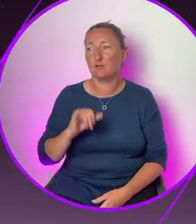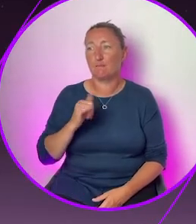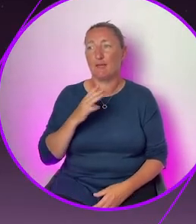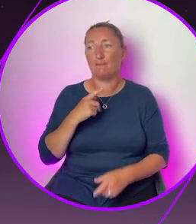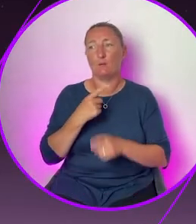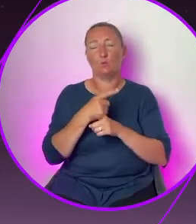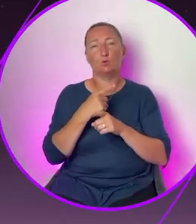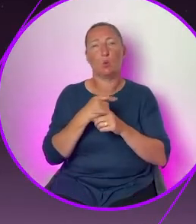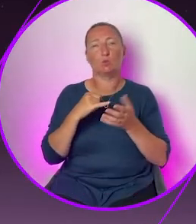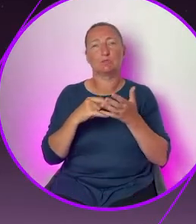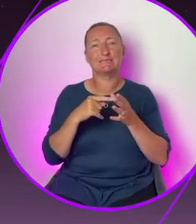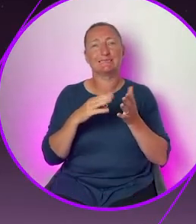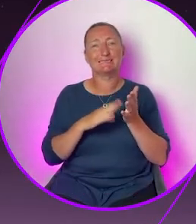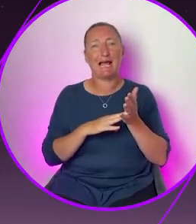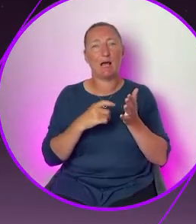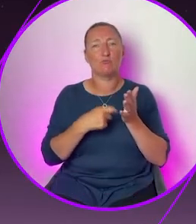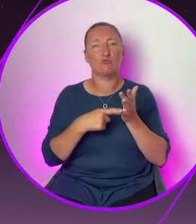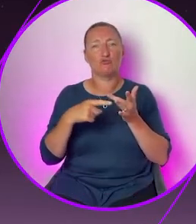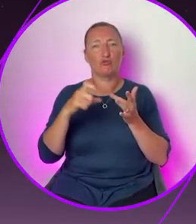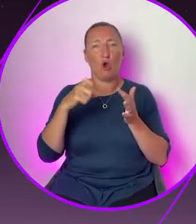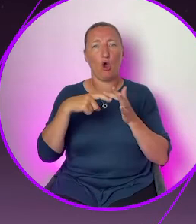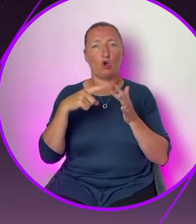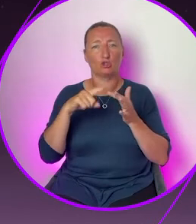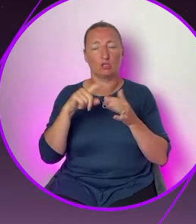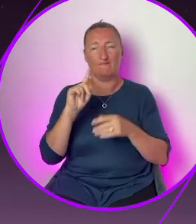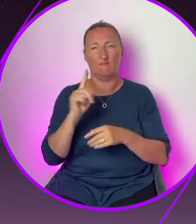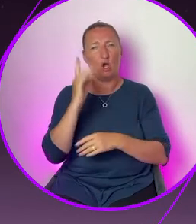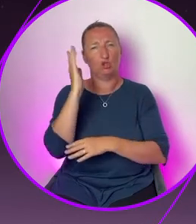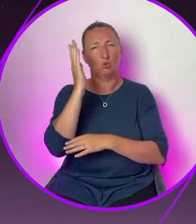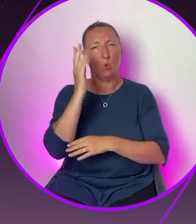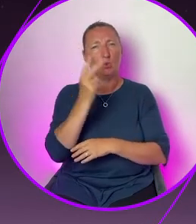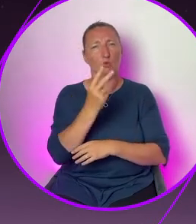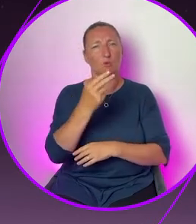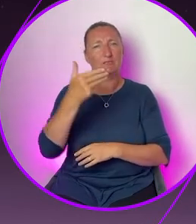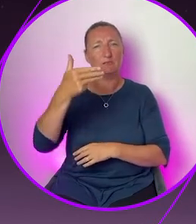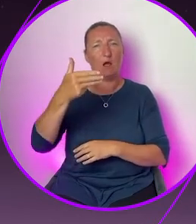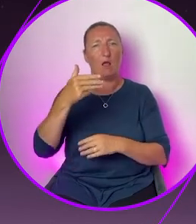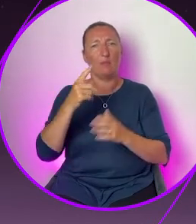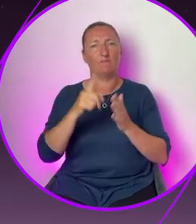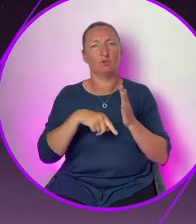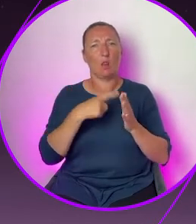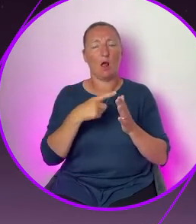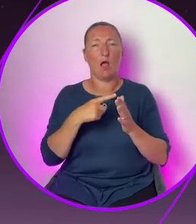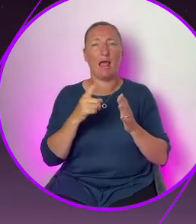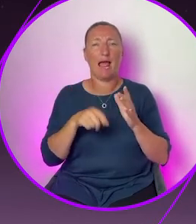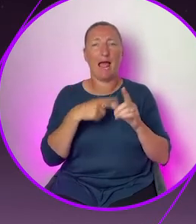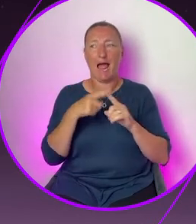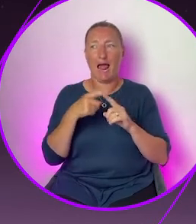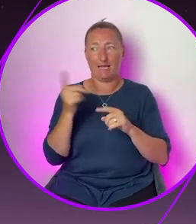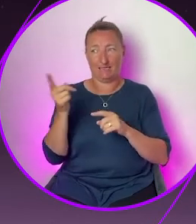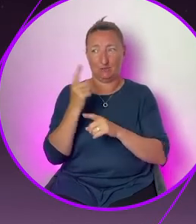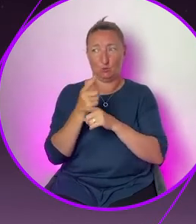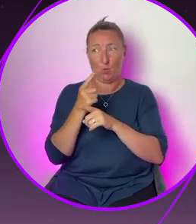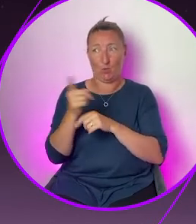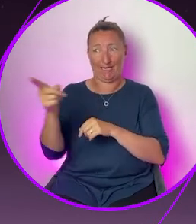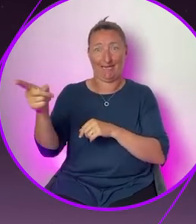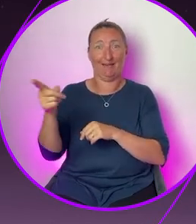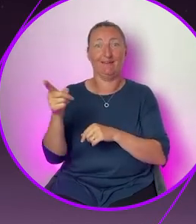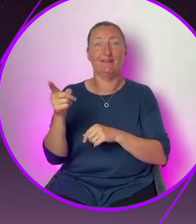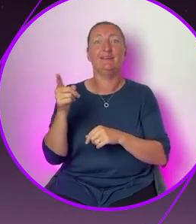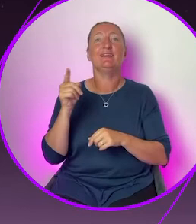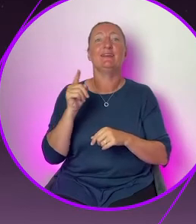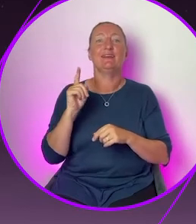to Sam Rolfs as well. Oh yes, our first talk on the 29th of July, the Alex, the voice that you can hear, will be